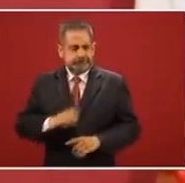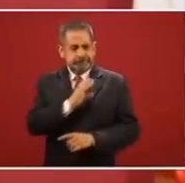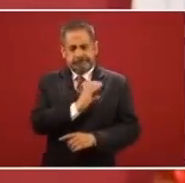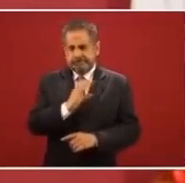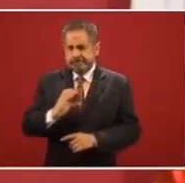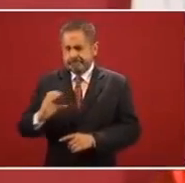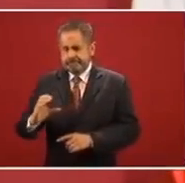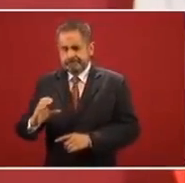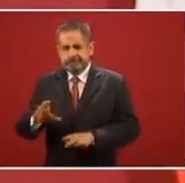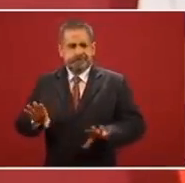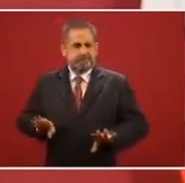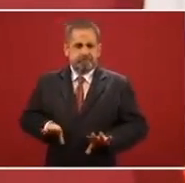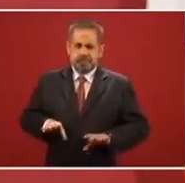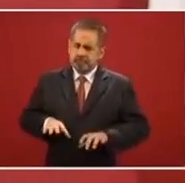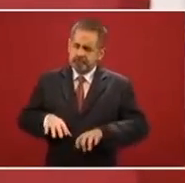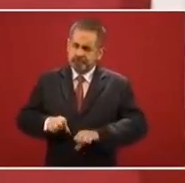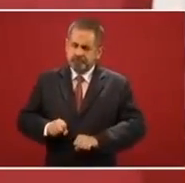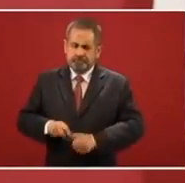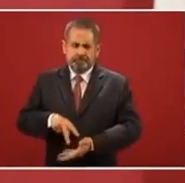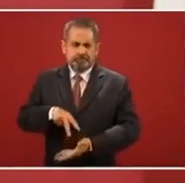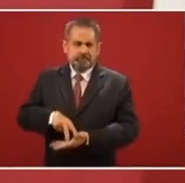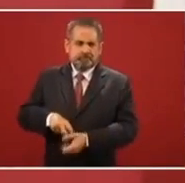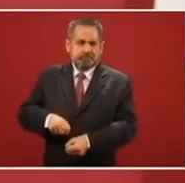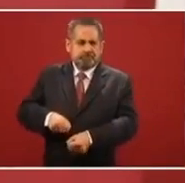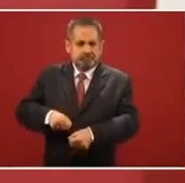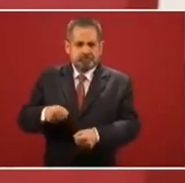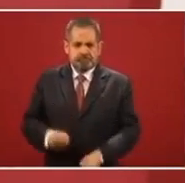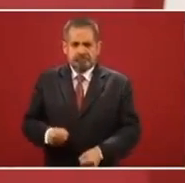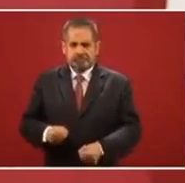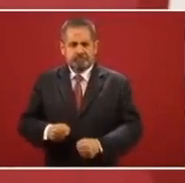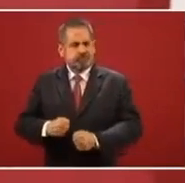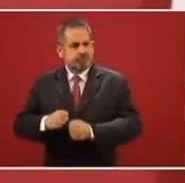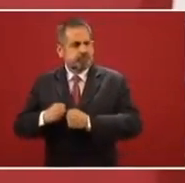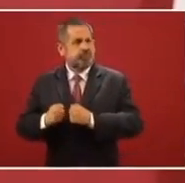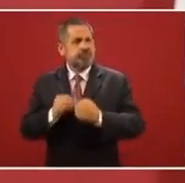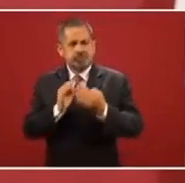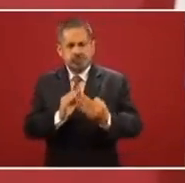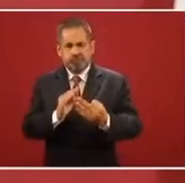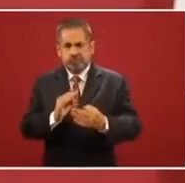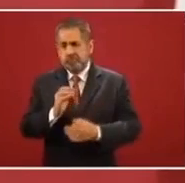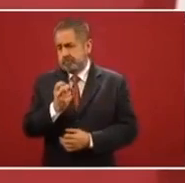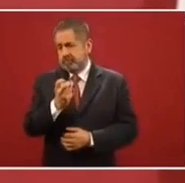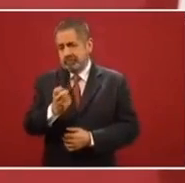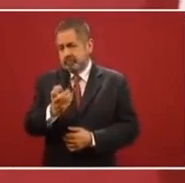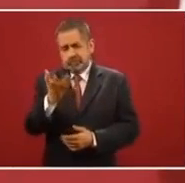Y mucho carácter, mucho And aplomo. lots of character, lots Entonces, of strength. que